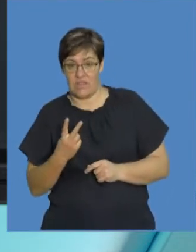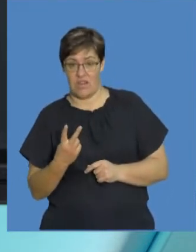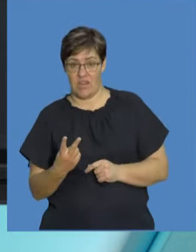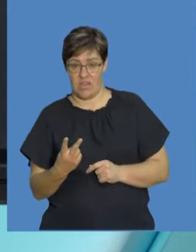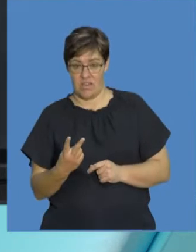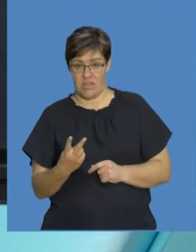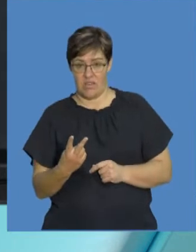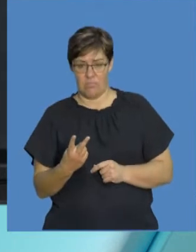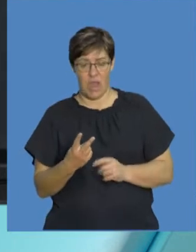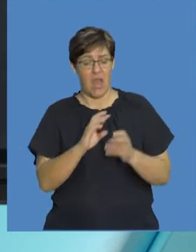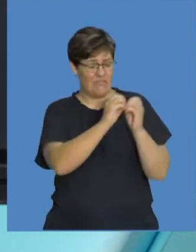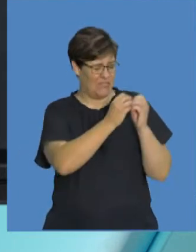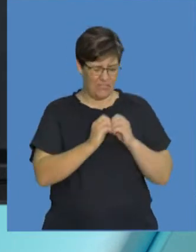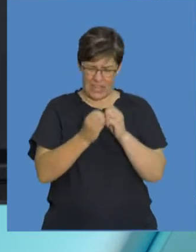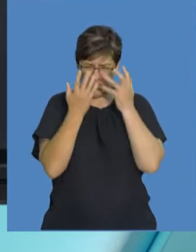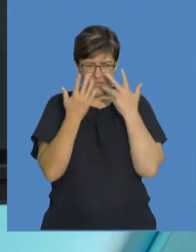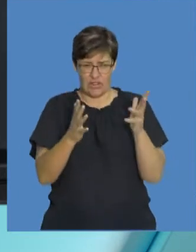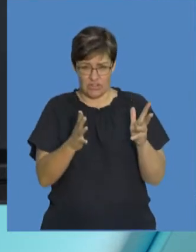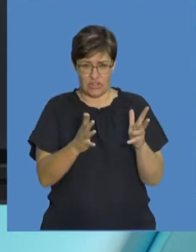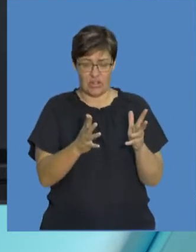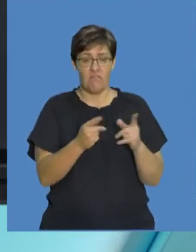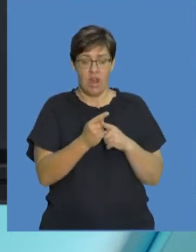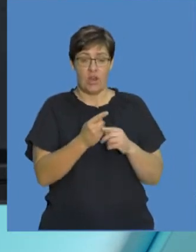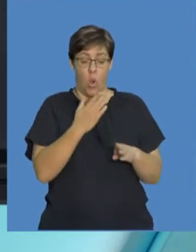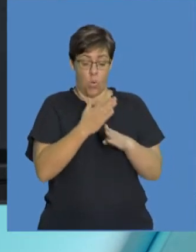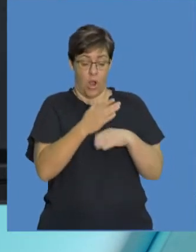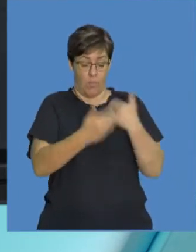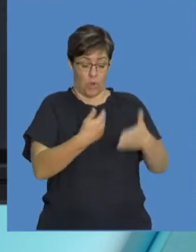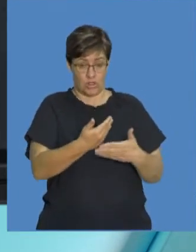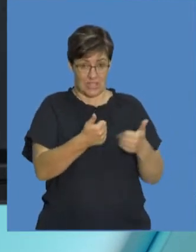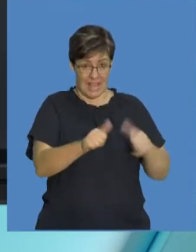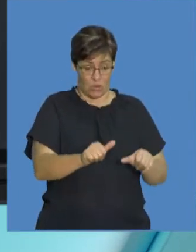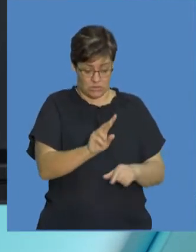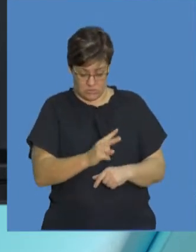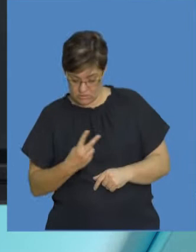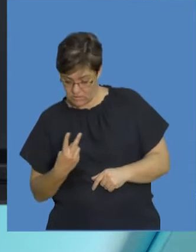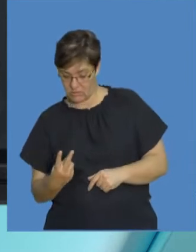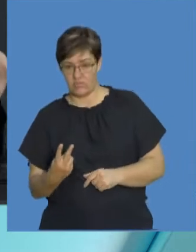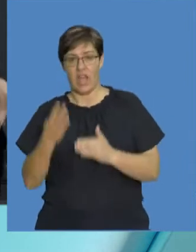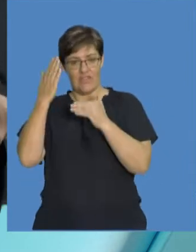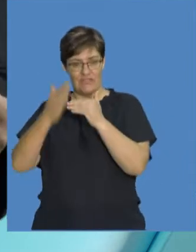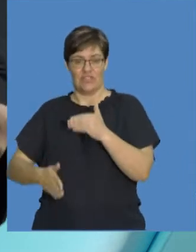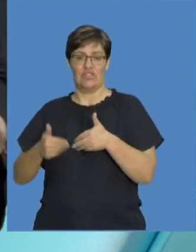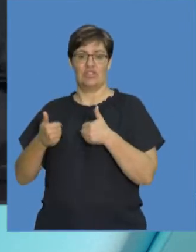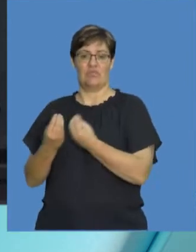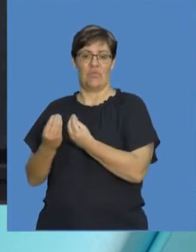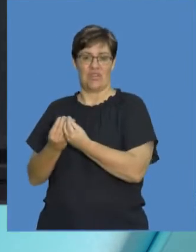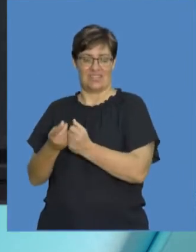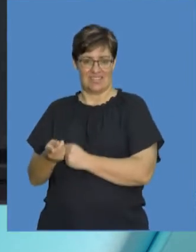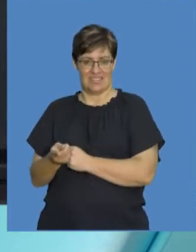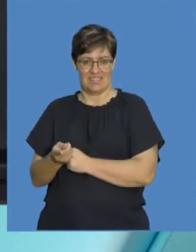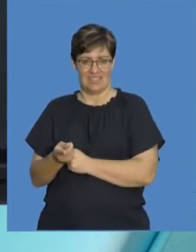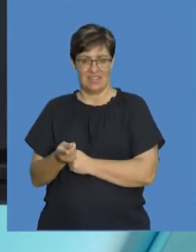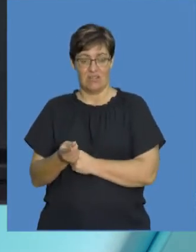were completely manufactured from the work in process account into my finished goods account. My